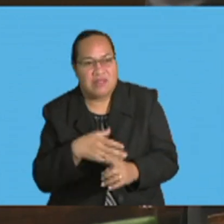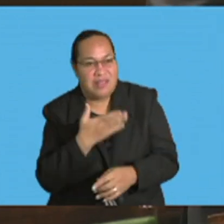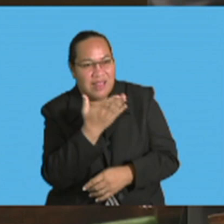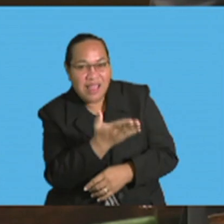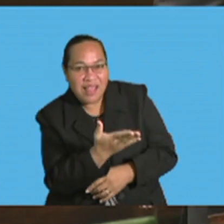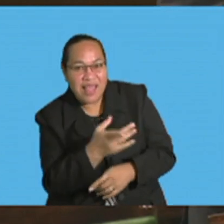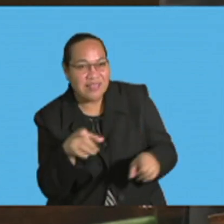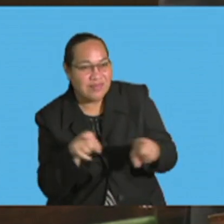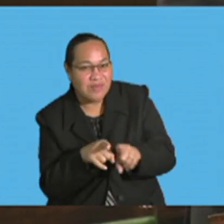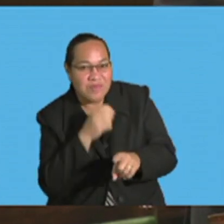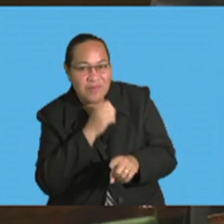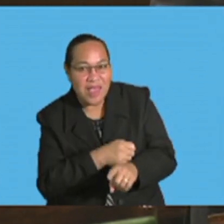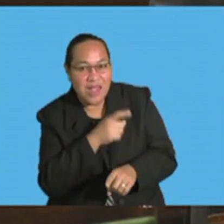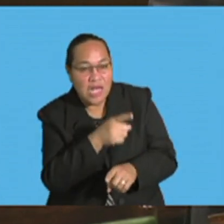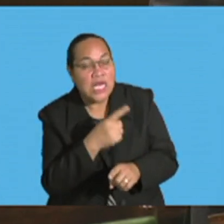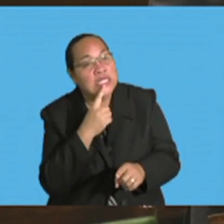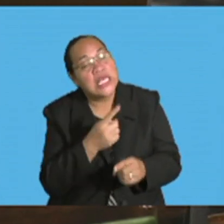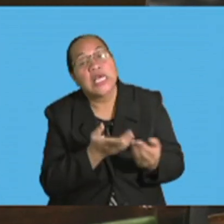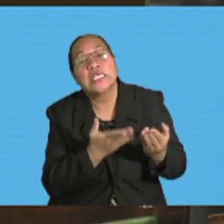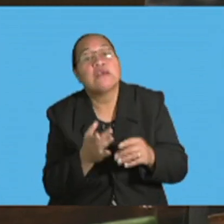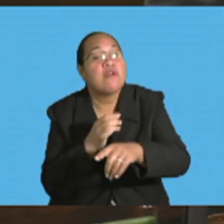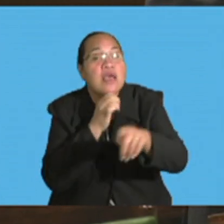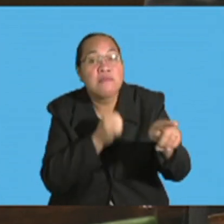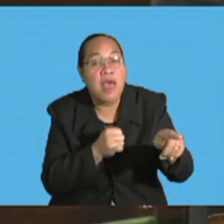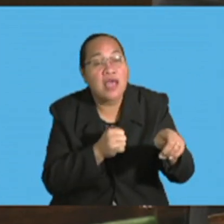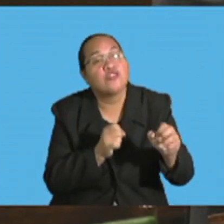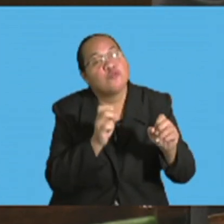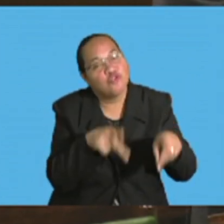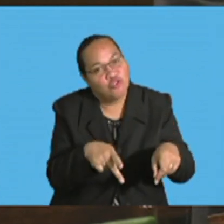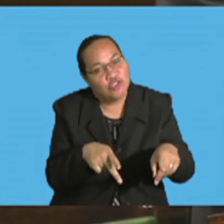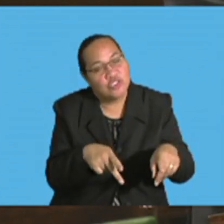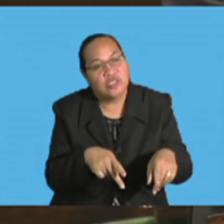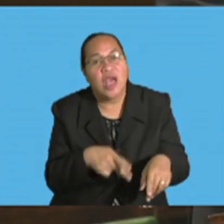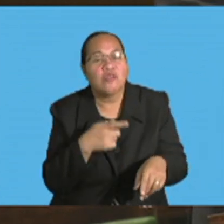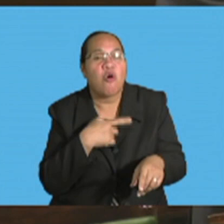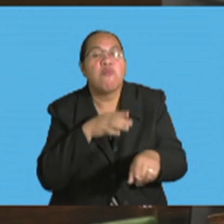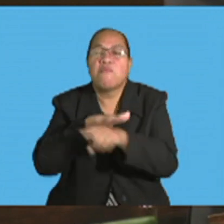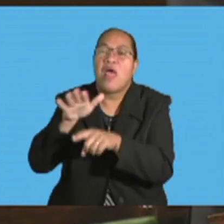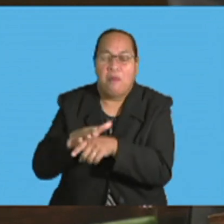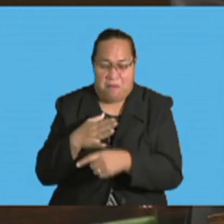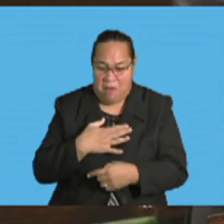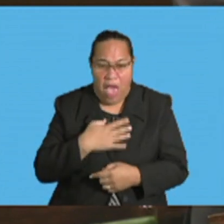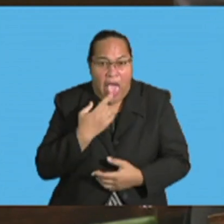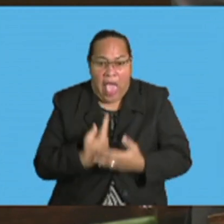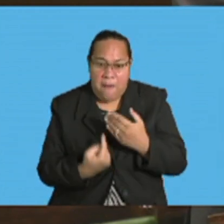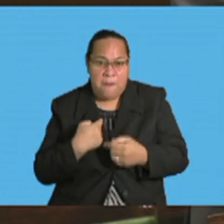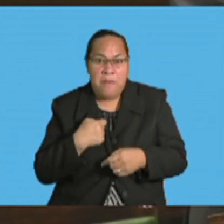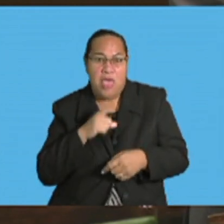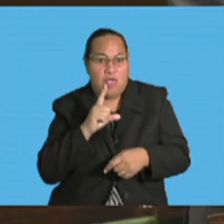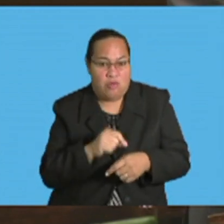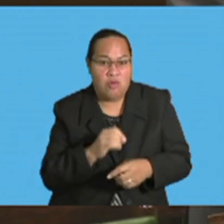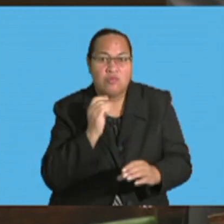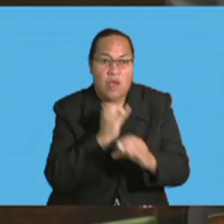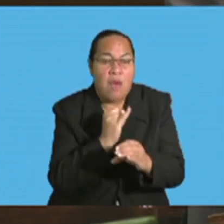Mbulitabo who give those abusers the chance to blame their despicable behavior on someone else. Frankly, I